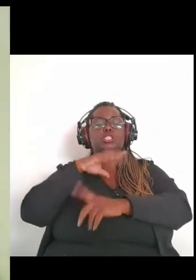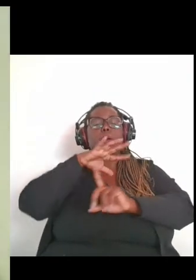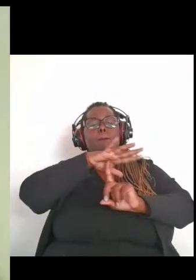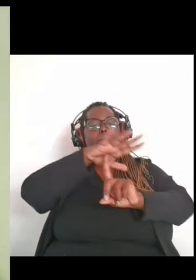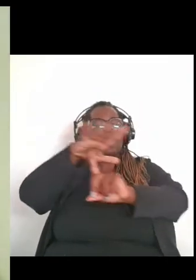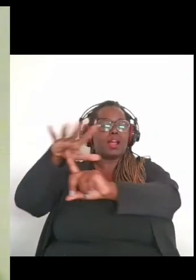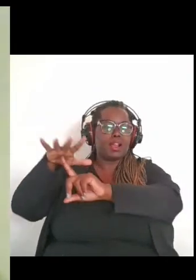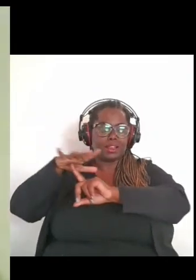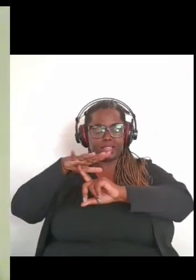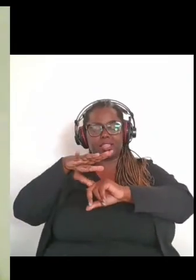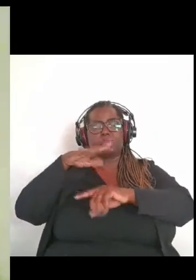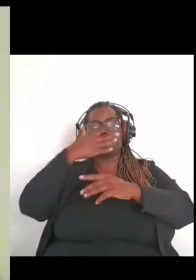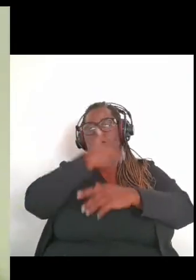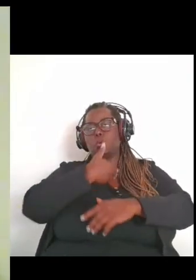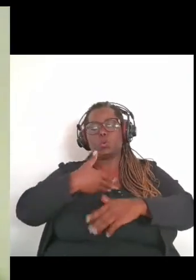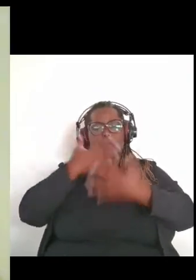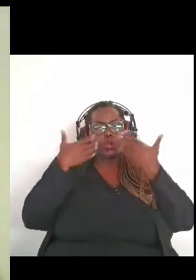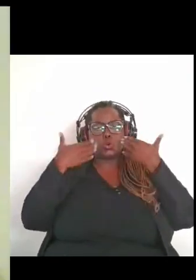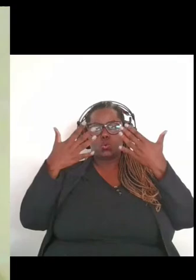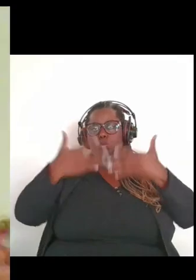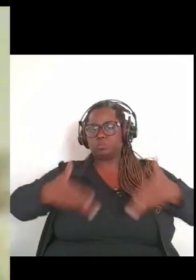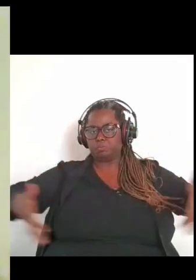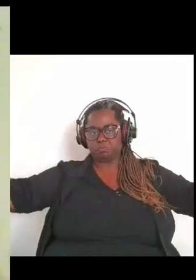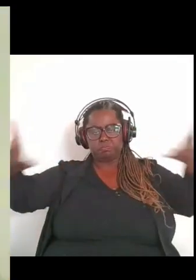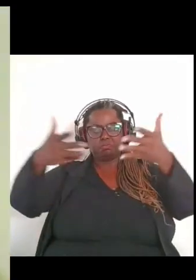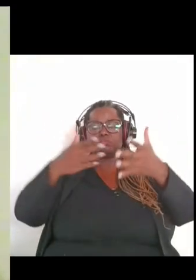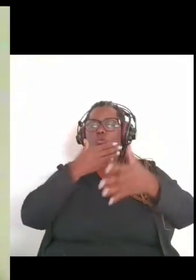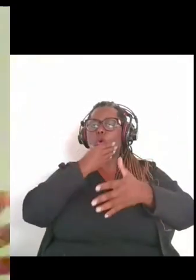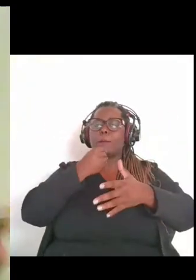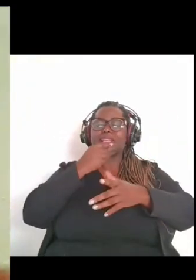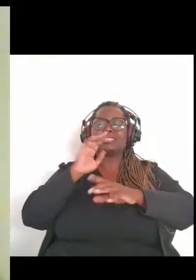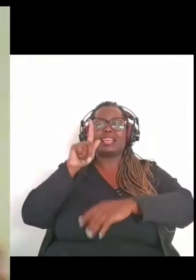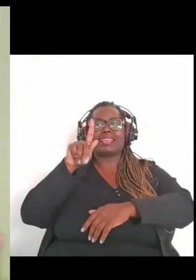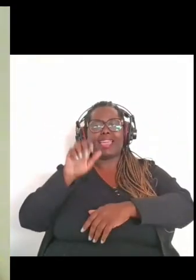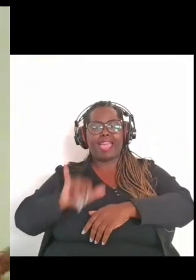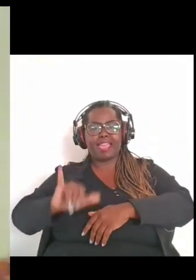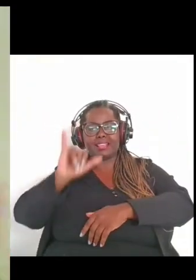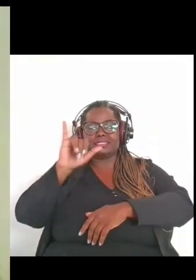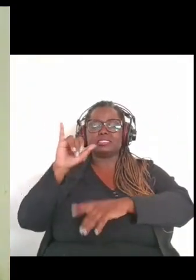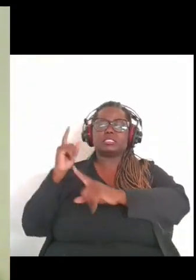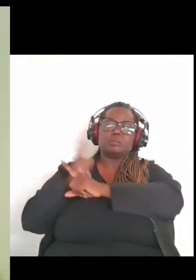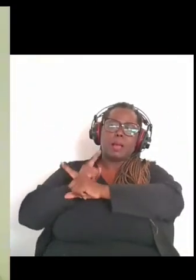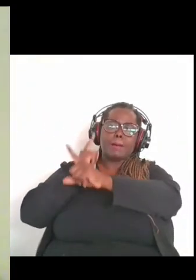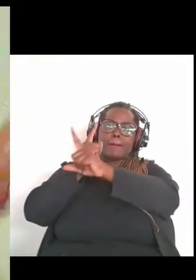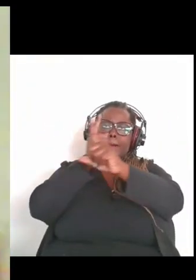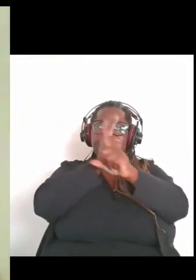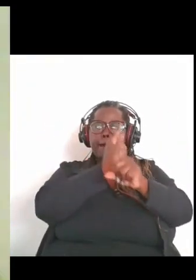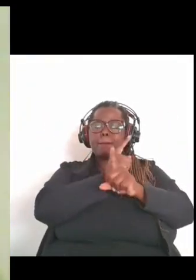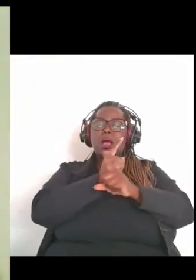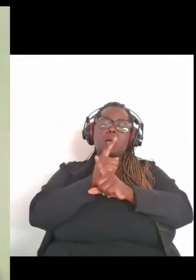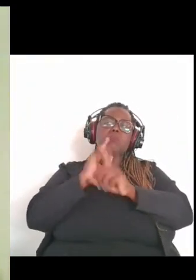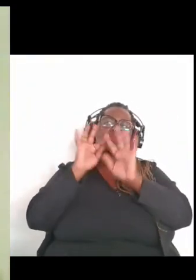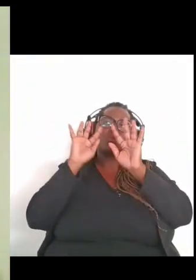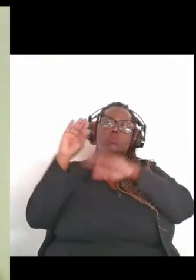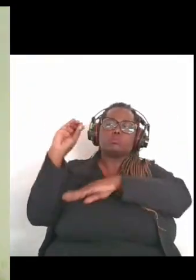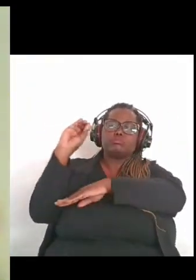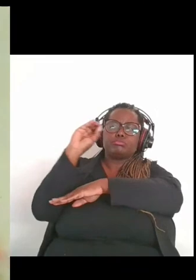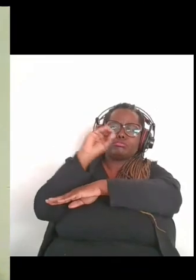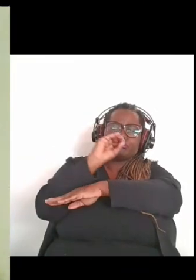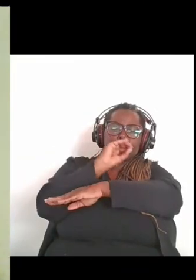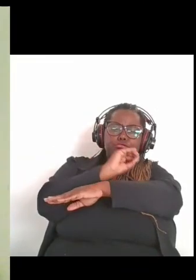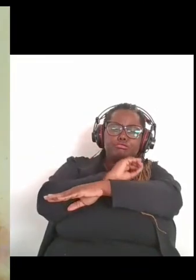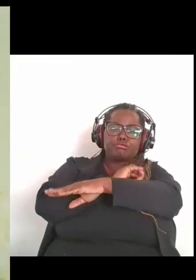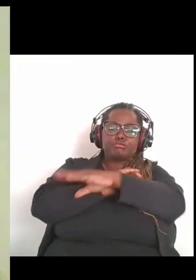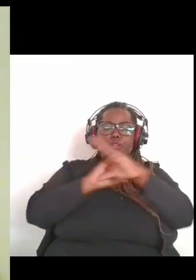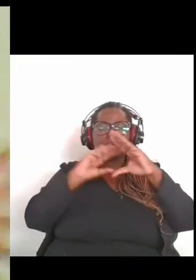early evening and this it was a park not by a clean uh many many